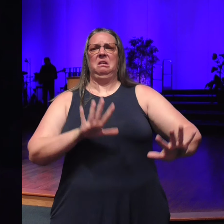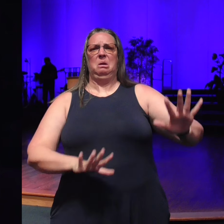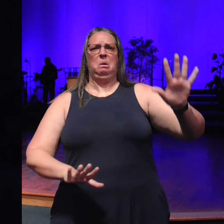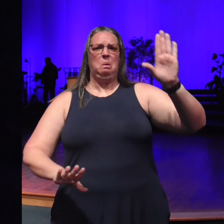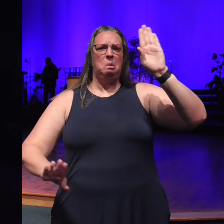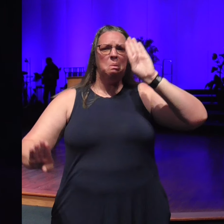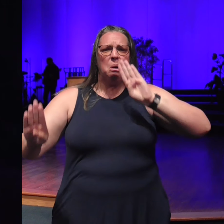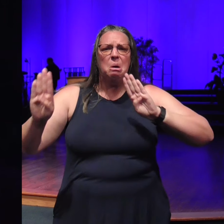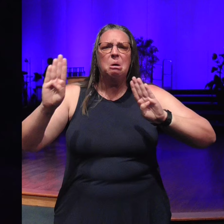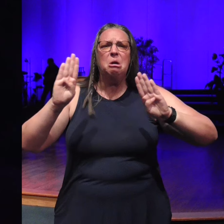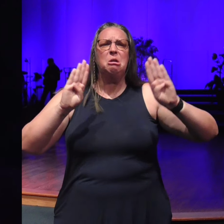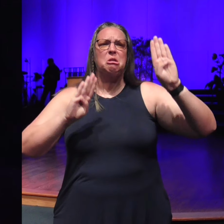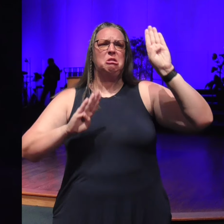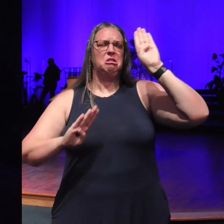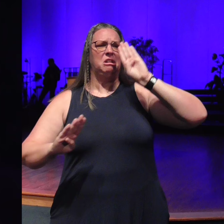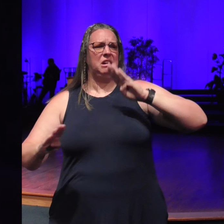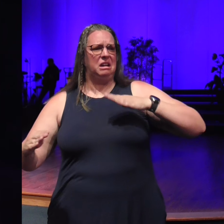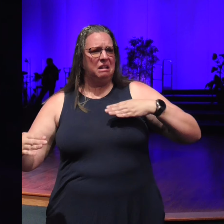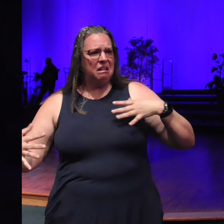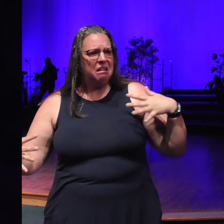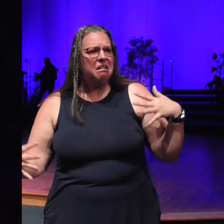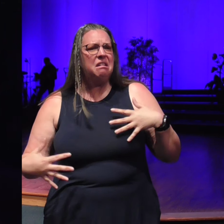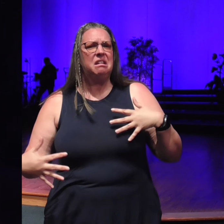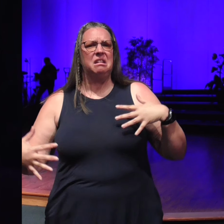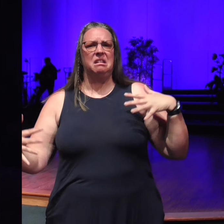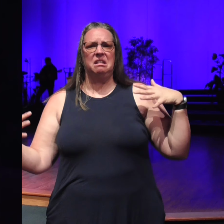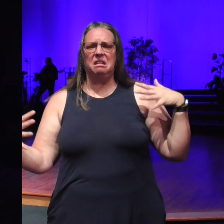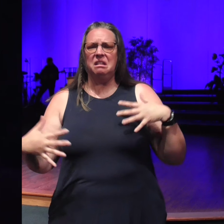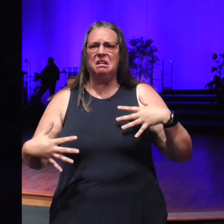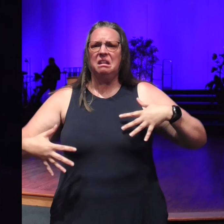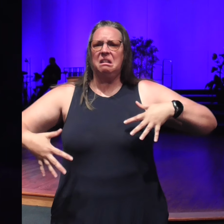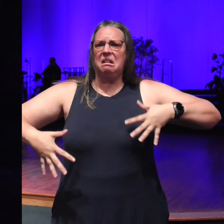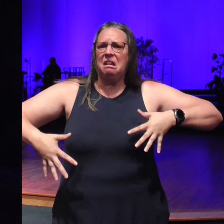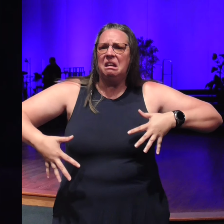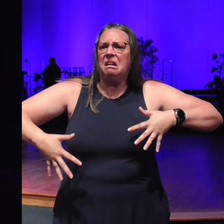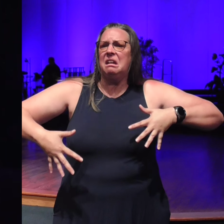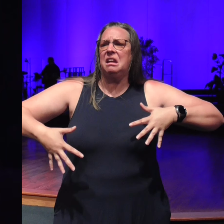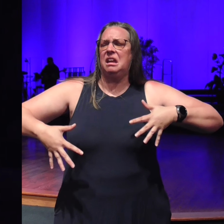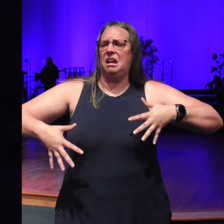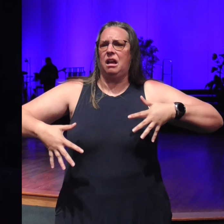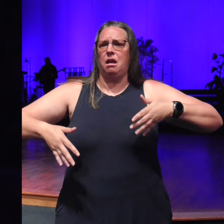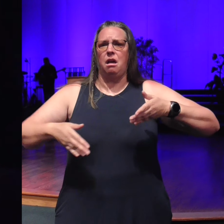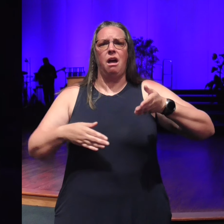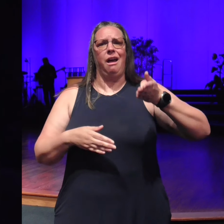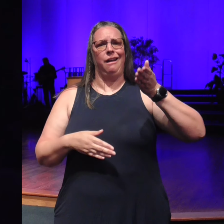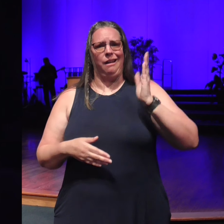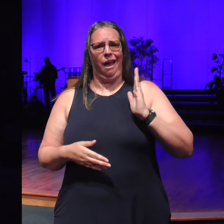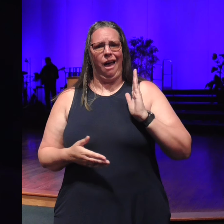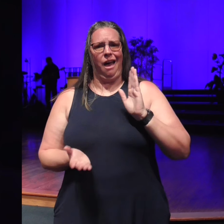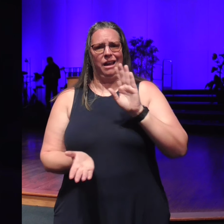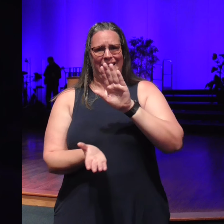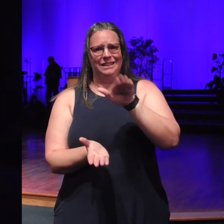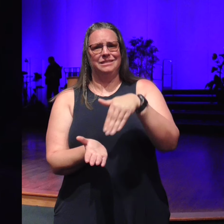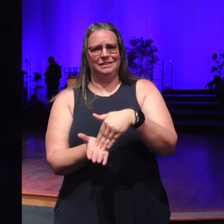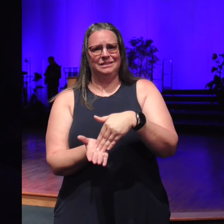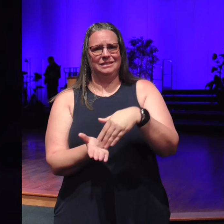worry, fear, and anxiety, God is right there in the center.